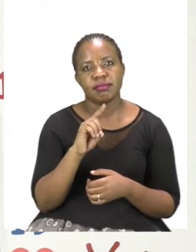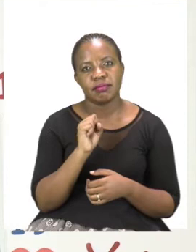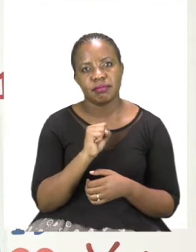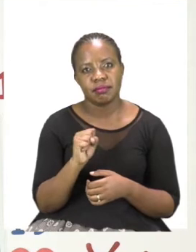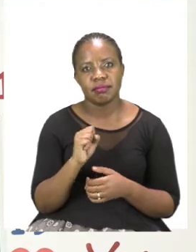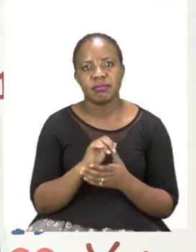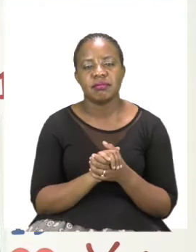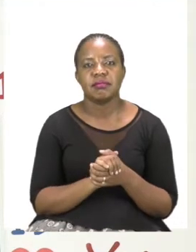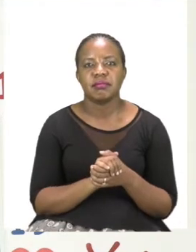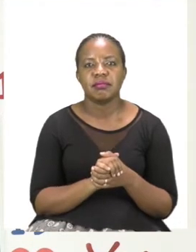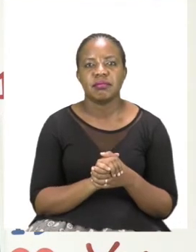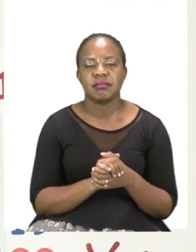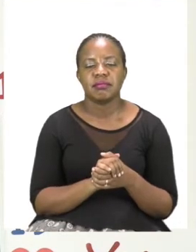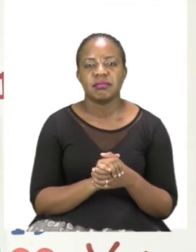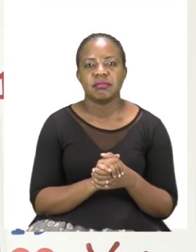is 1.